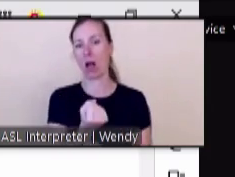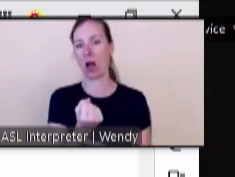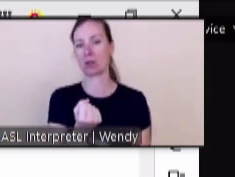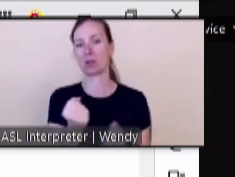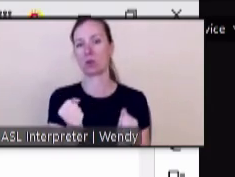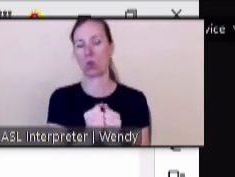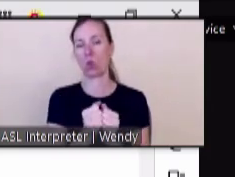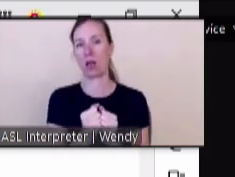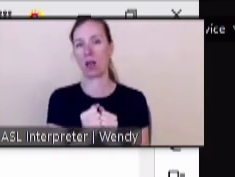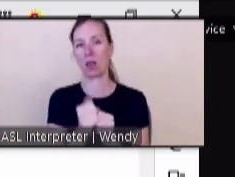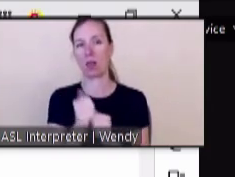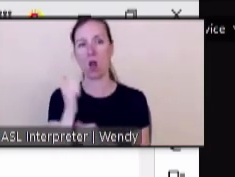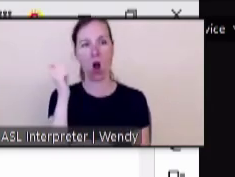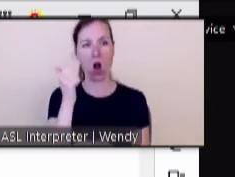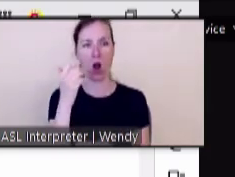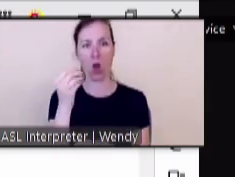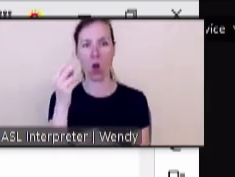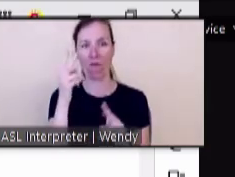visual.